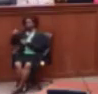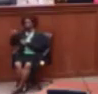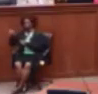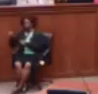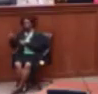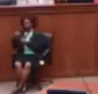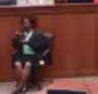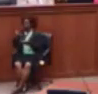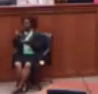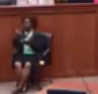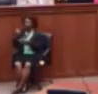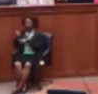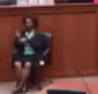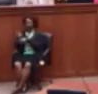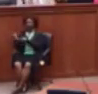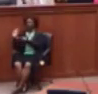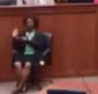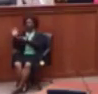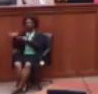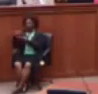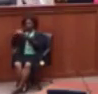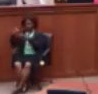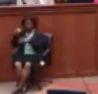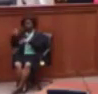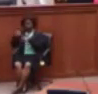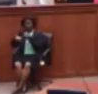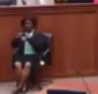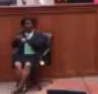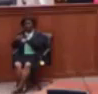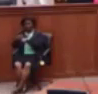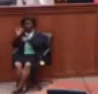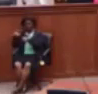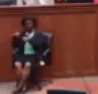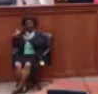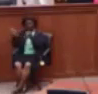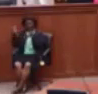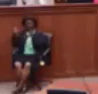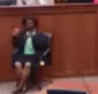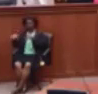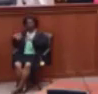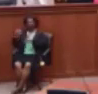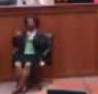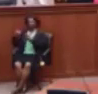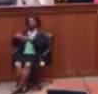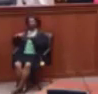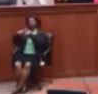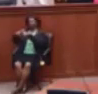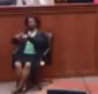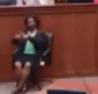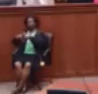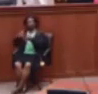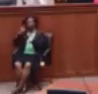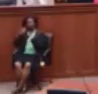week. We were doing Student of the Year. And when we did the Student of the Year ceremony, what we're recognizing is